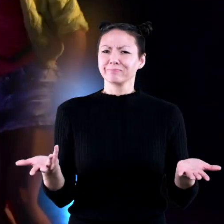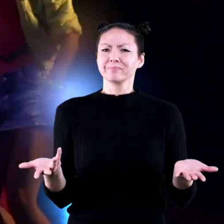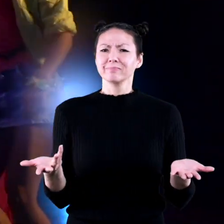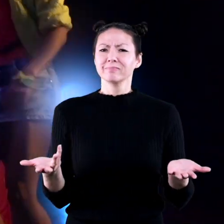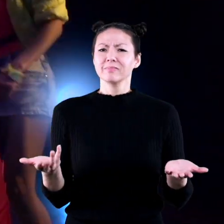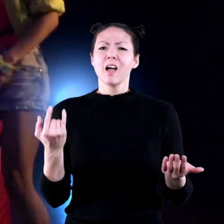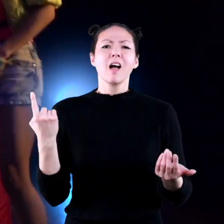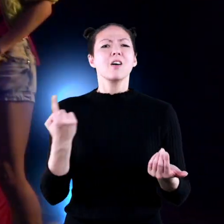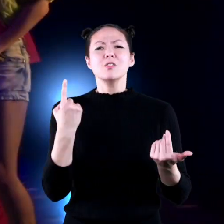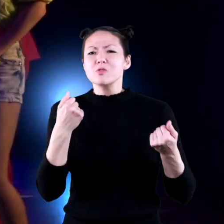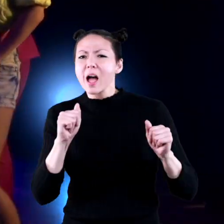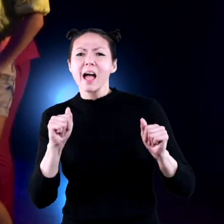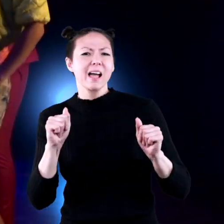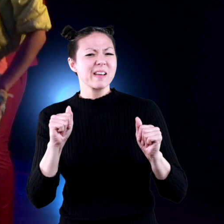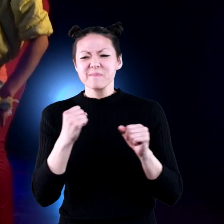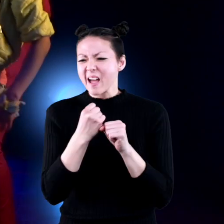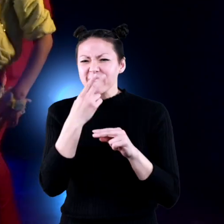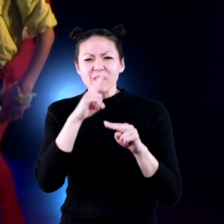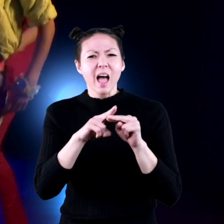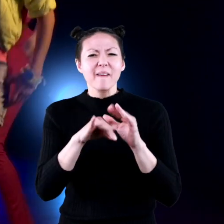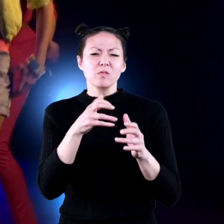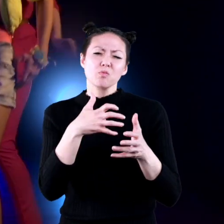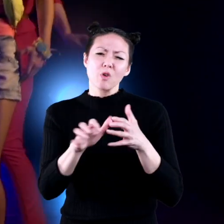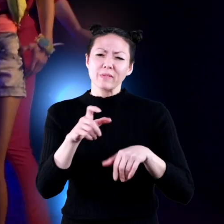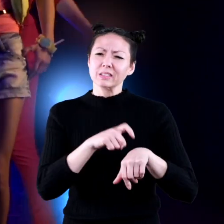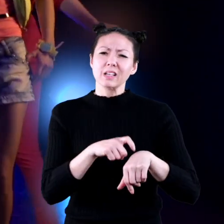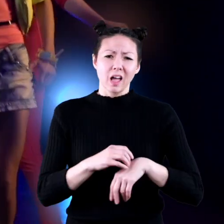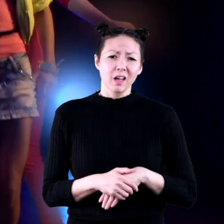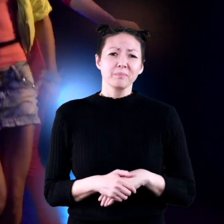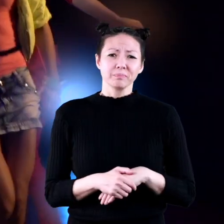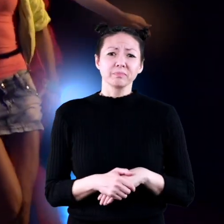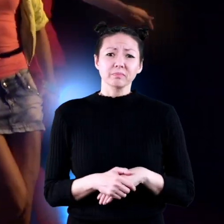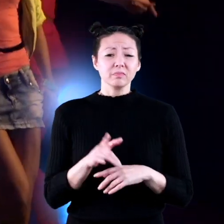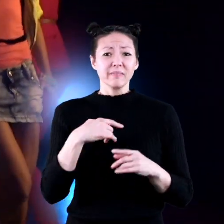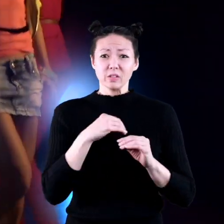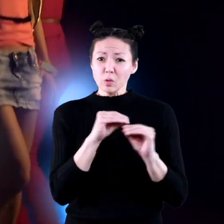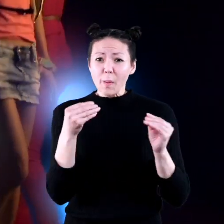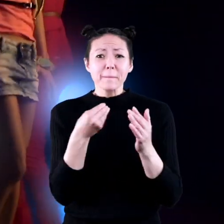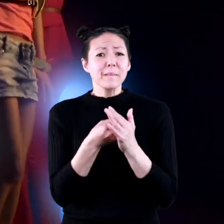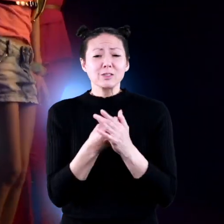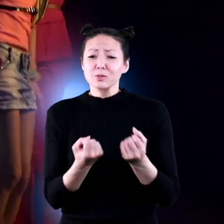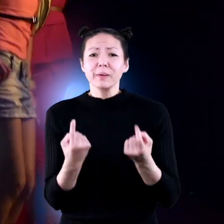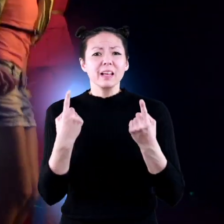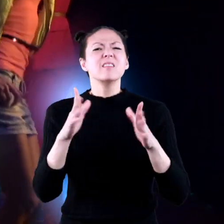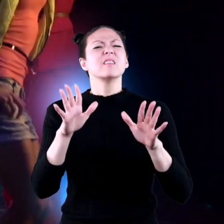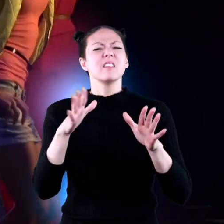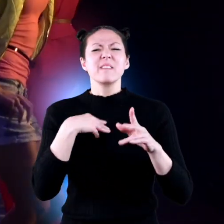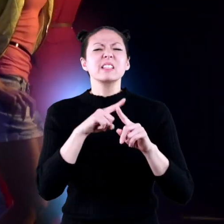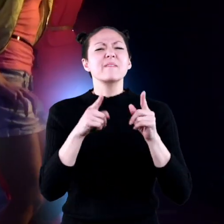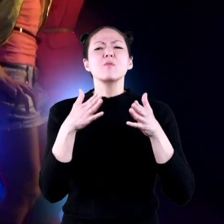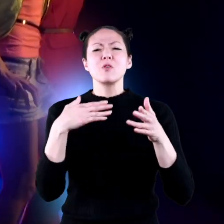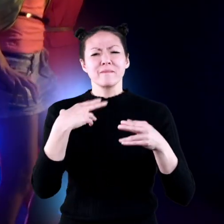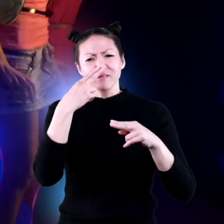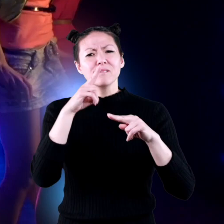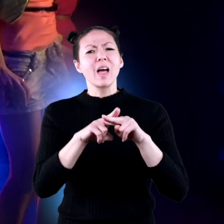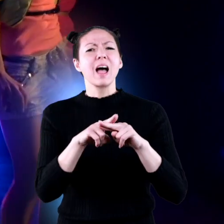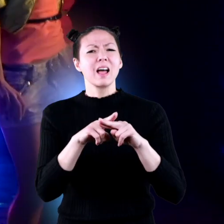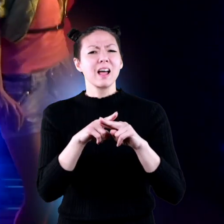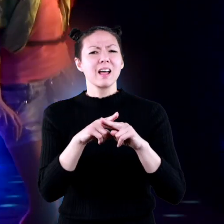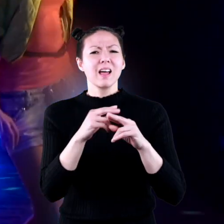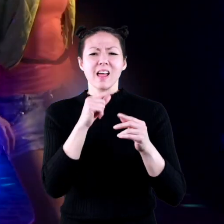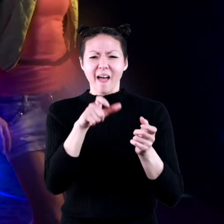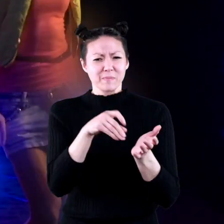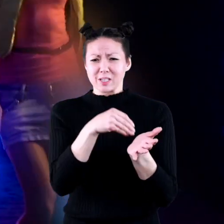people were struggling financially, they always tried to make the best of tough times. If you had no money to spend,